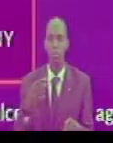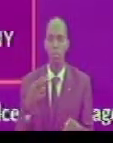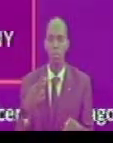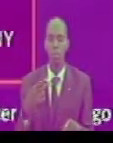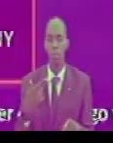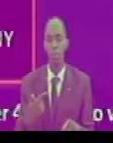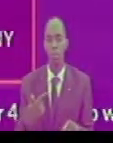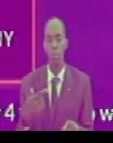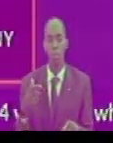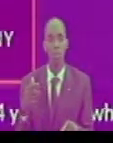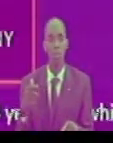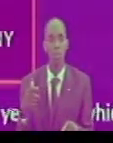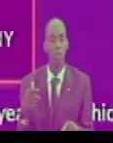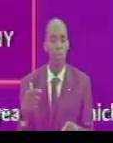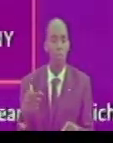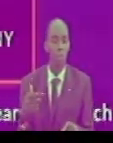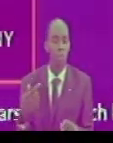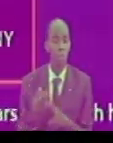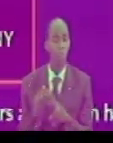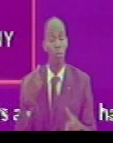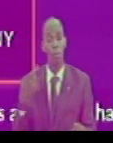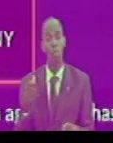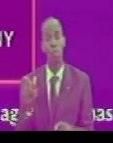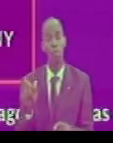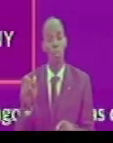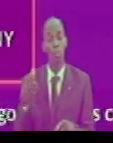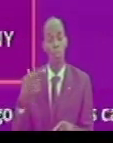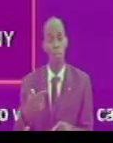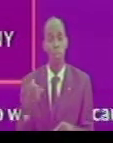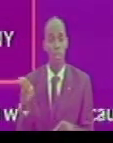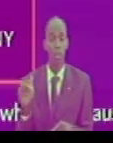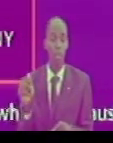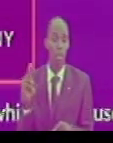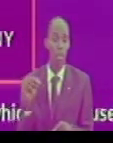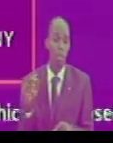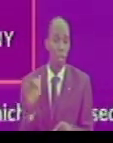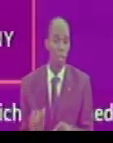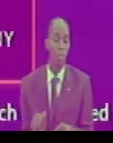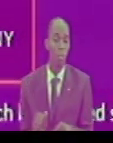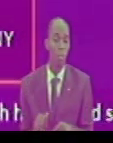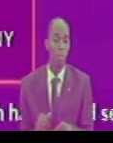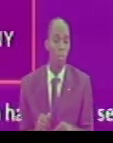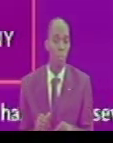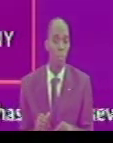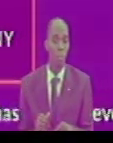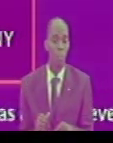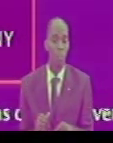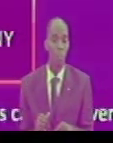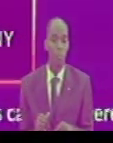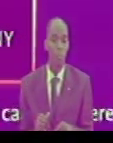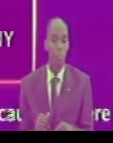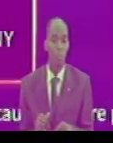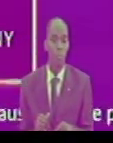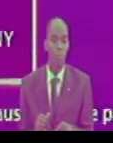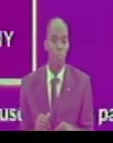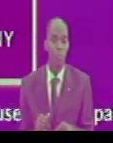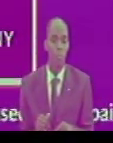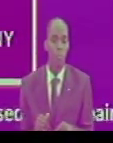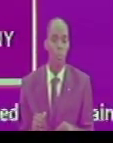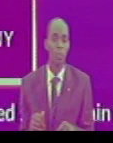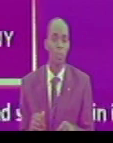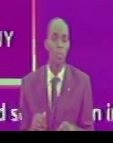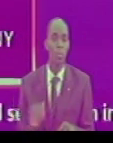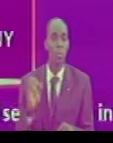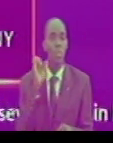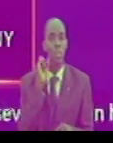boy could not walk, could not eat. And so they connected online for the program yesterday. And after the prayers of the man of